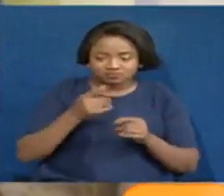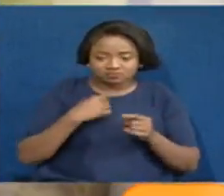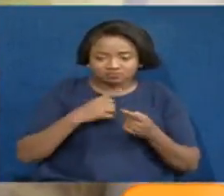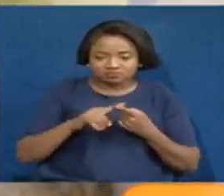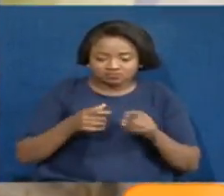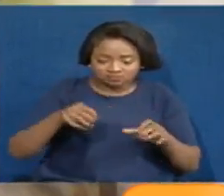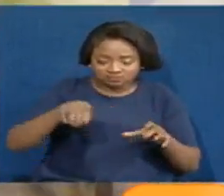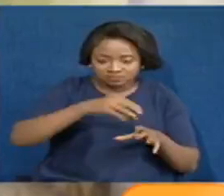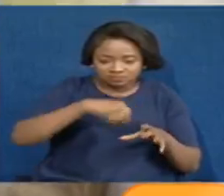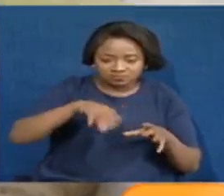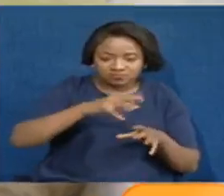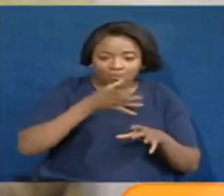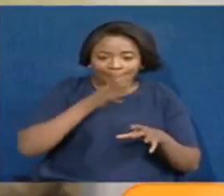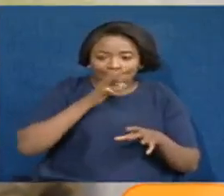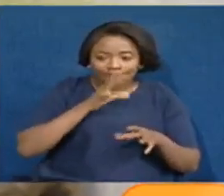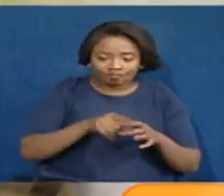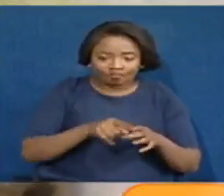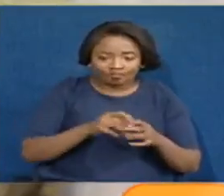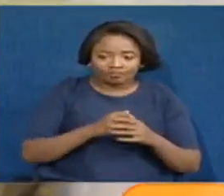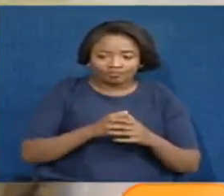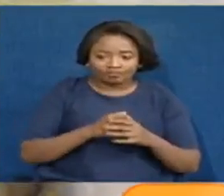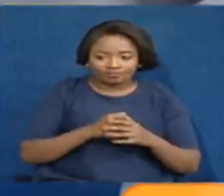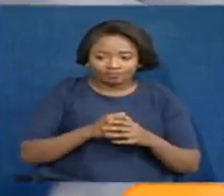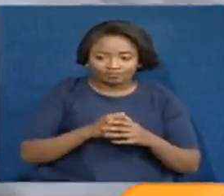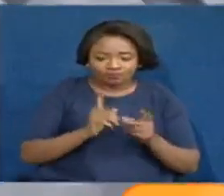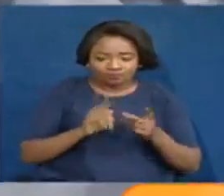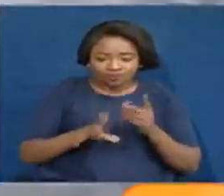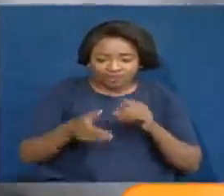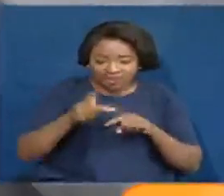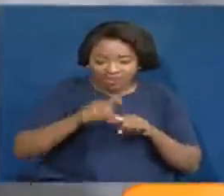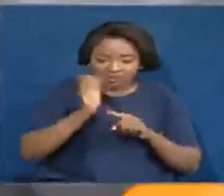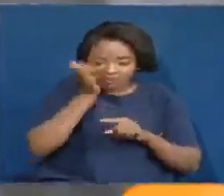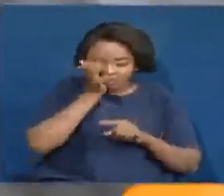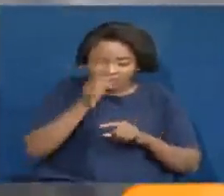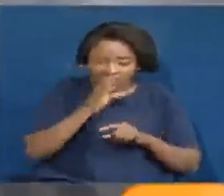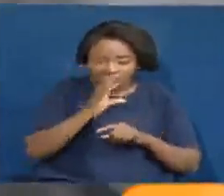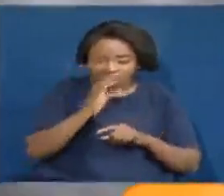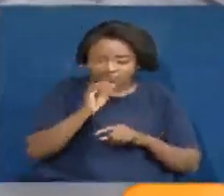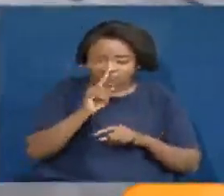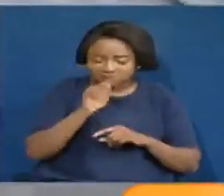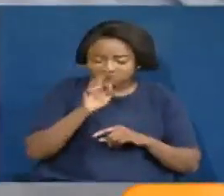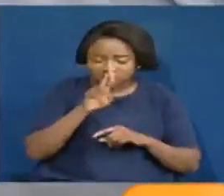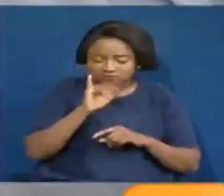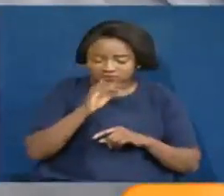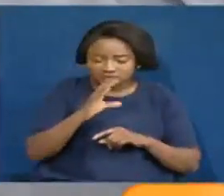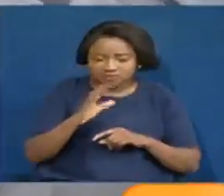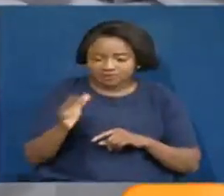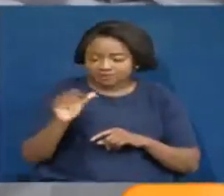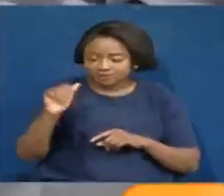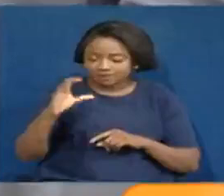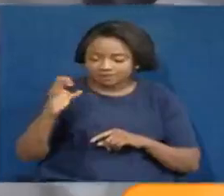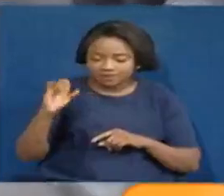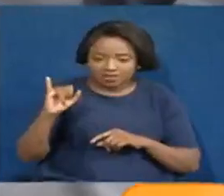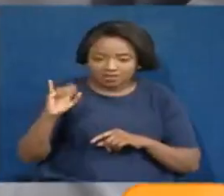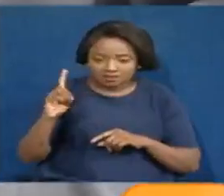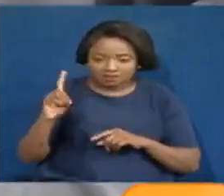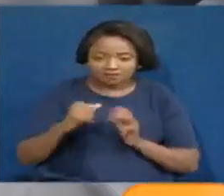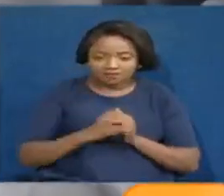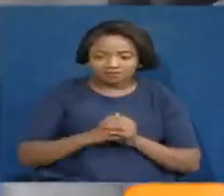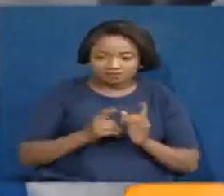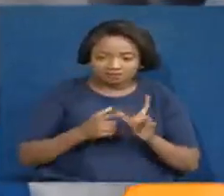water or distilled water, and we use citric acid. From this, we are able to treat the snails by washing